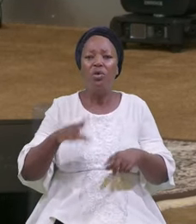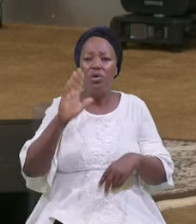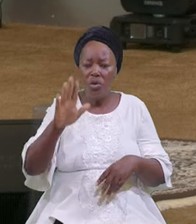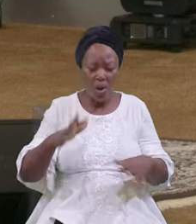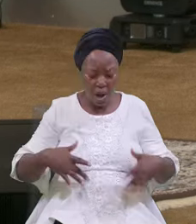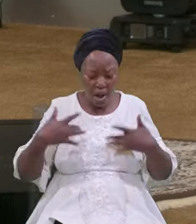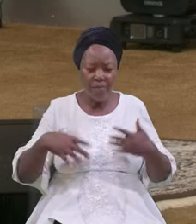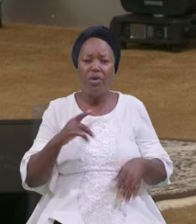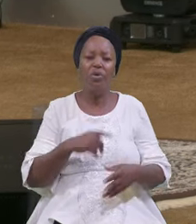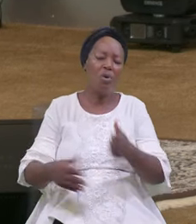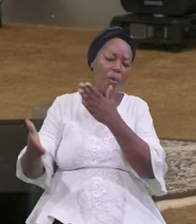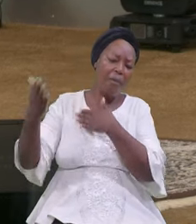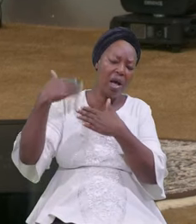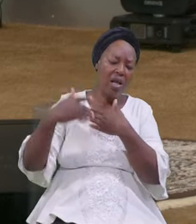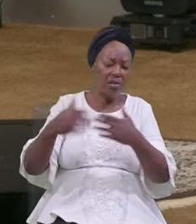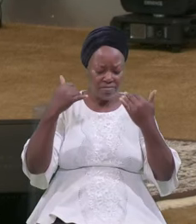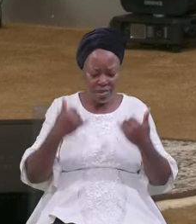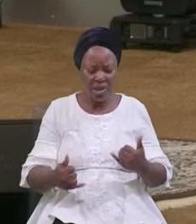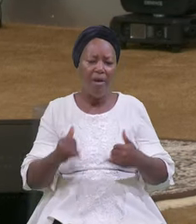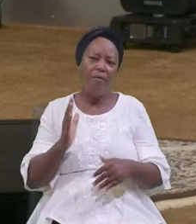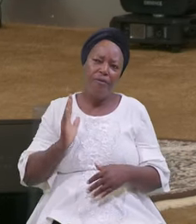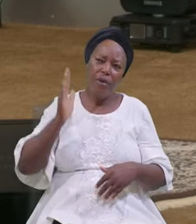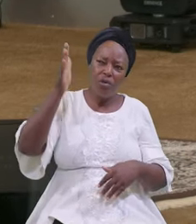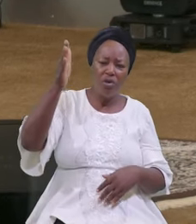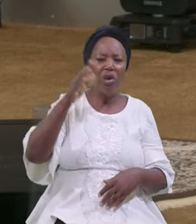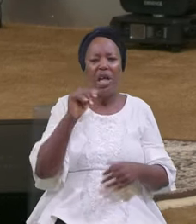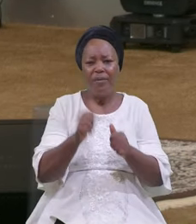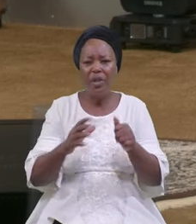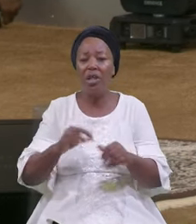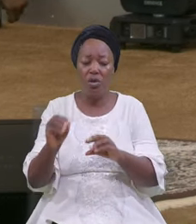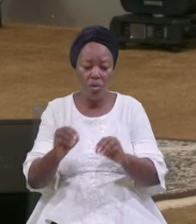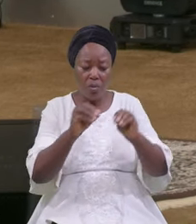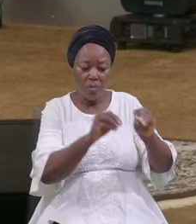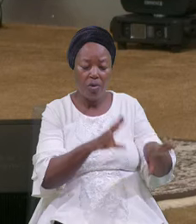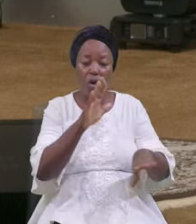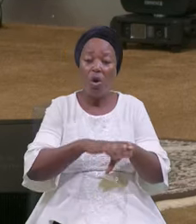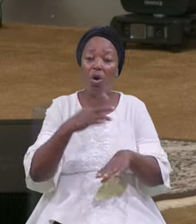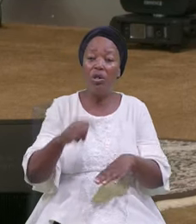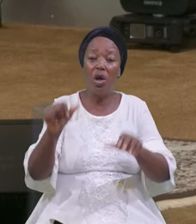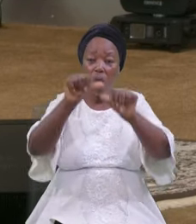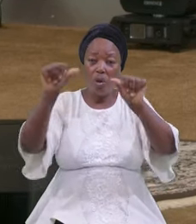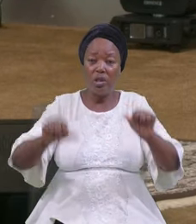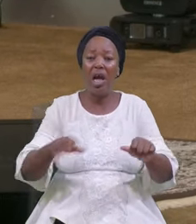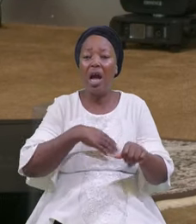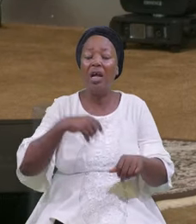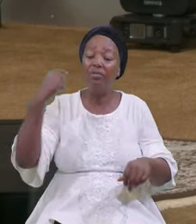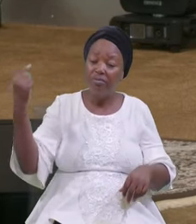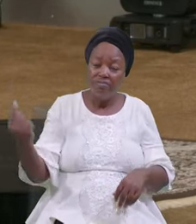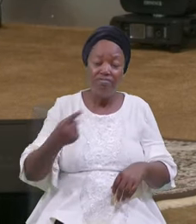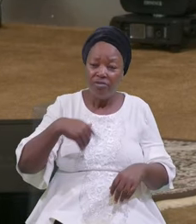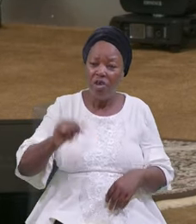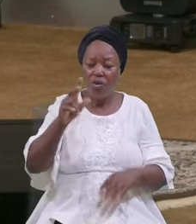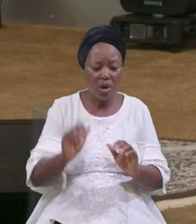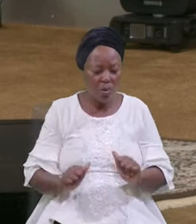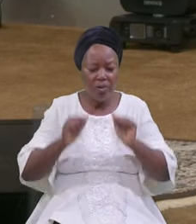your past, your present, your future, everything you lay on the altar, and forever you're committed